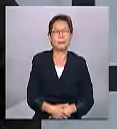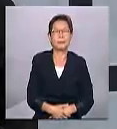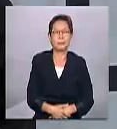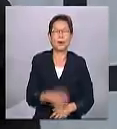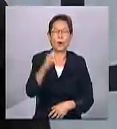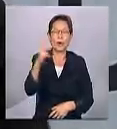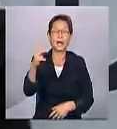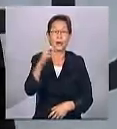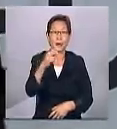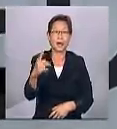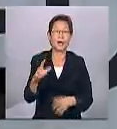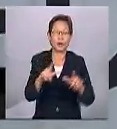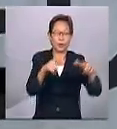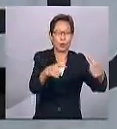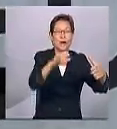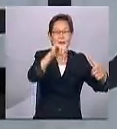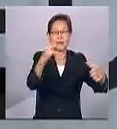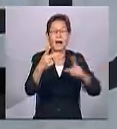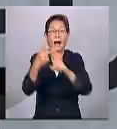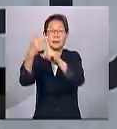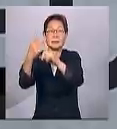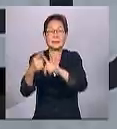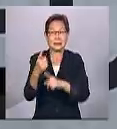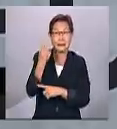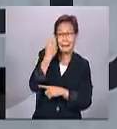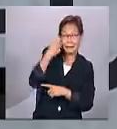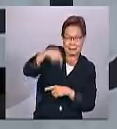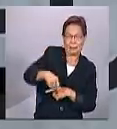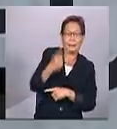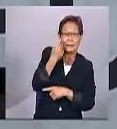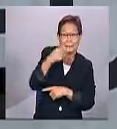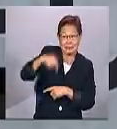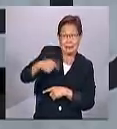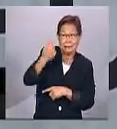Okay, those kumpulan jawatan kuasa khas, this is the latest. That means those